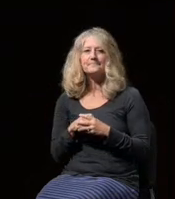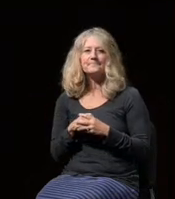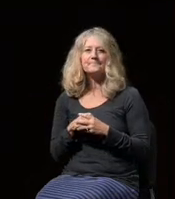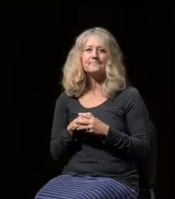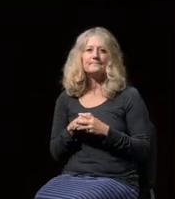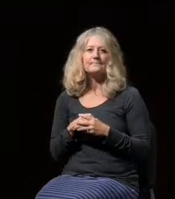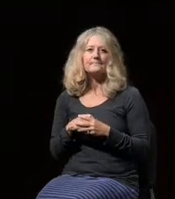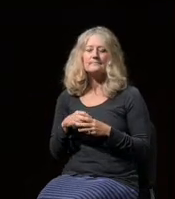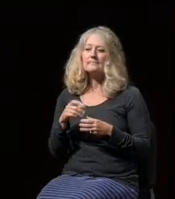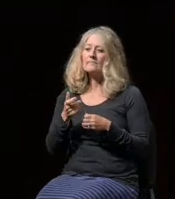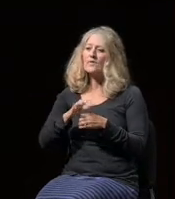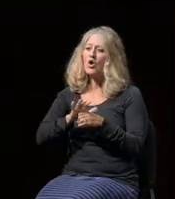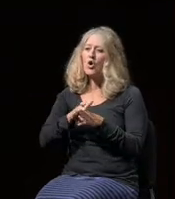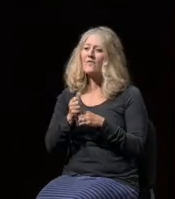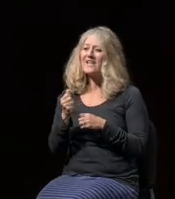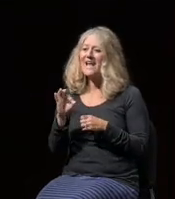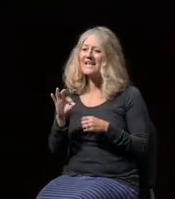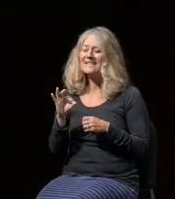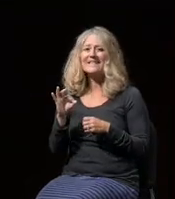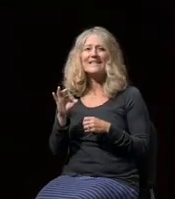Our COVID-19 protocol.